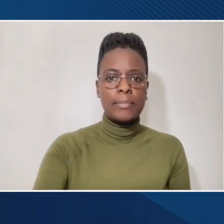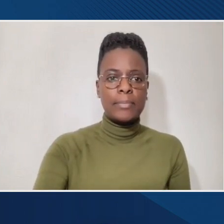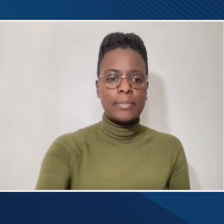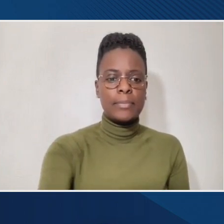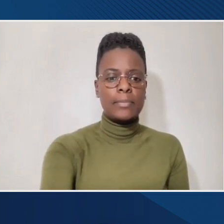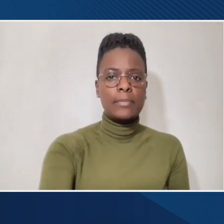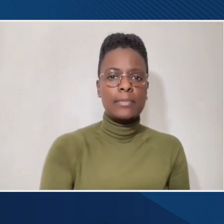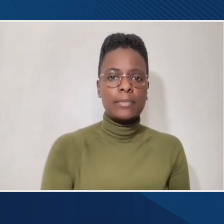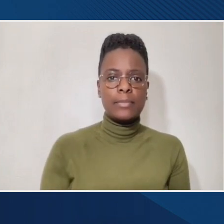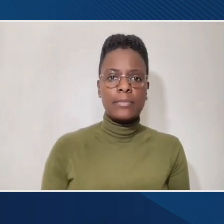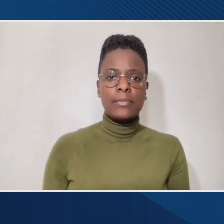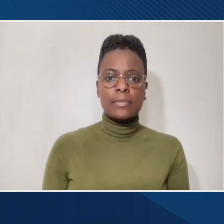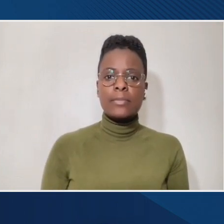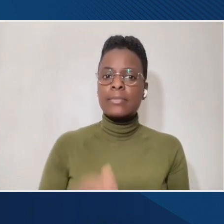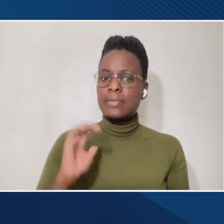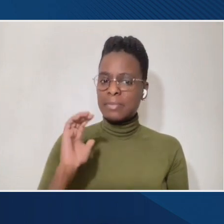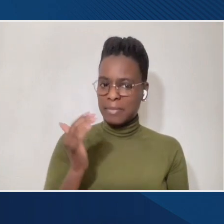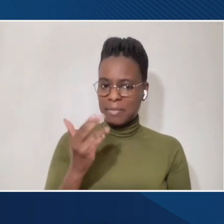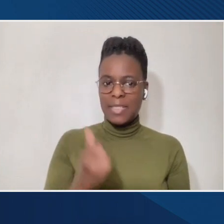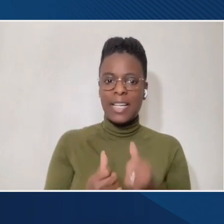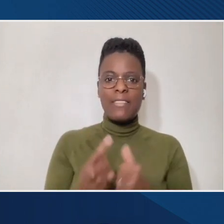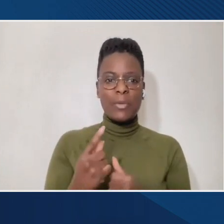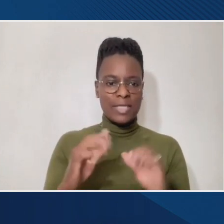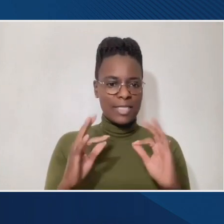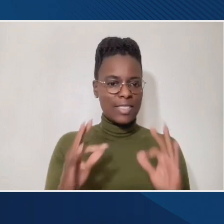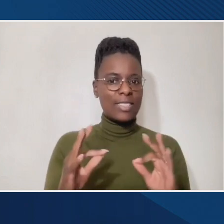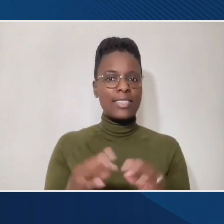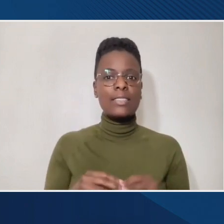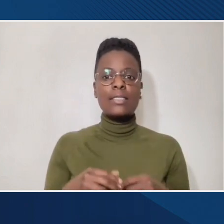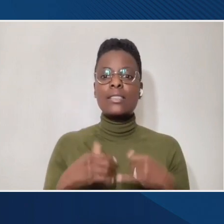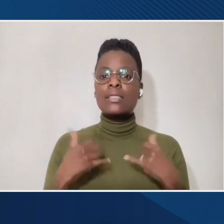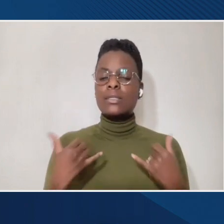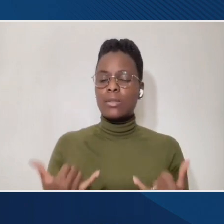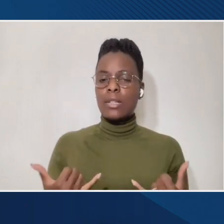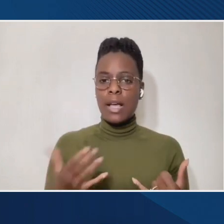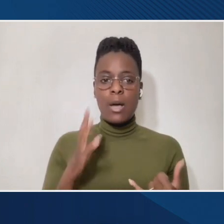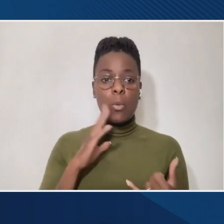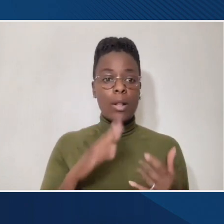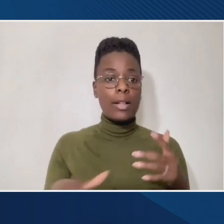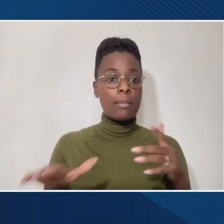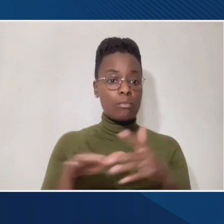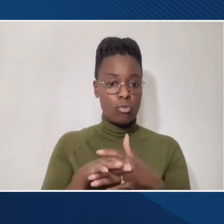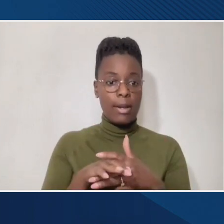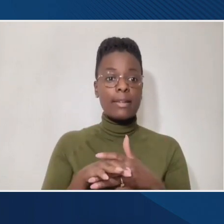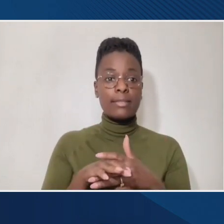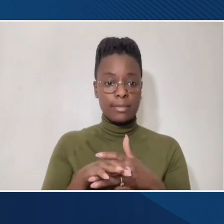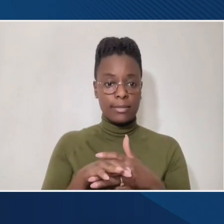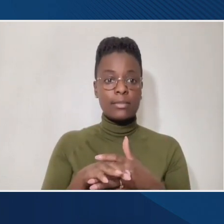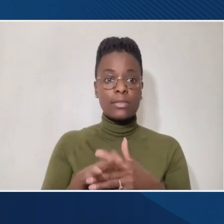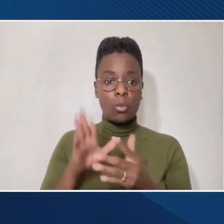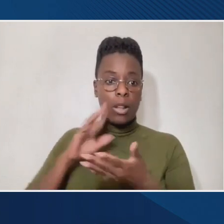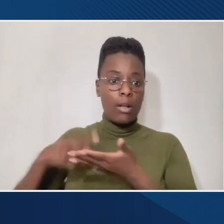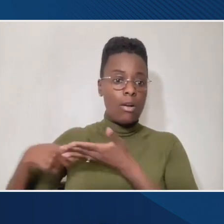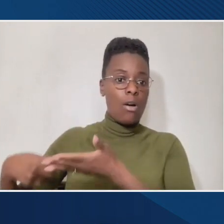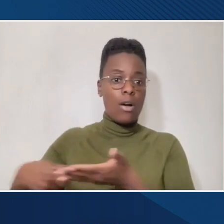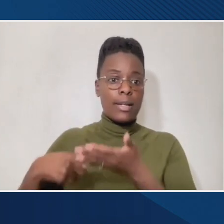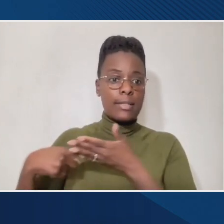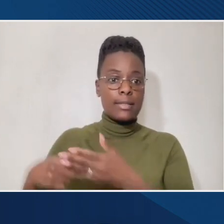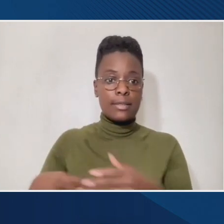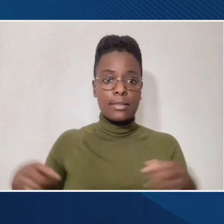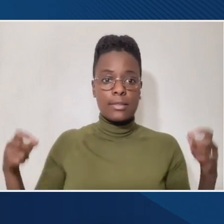like everybody's good. So at this point, we will break, take a quick caucus. We will reconvene at 1:50.